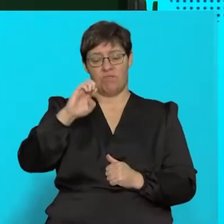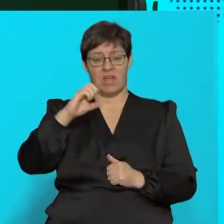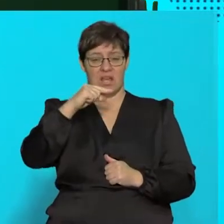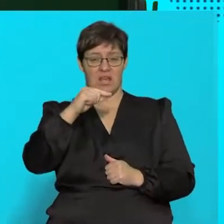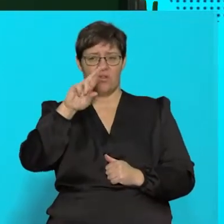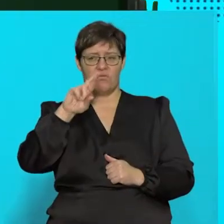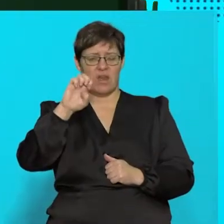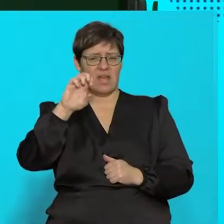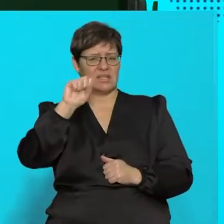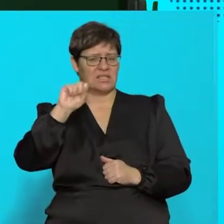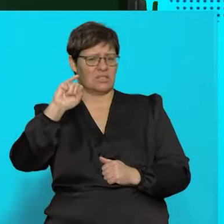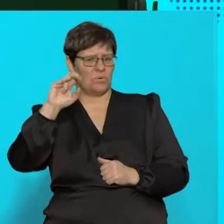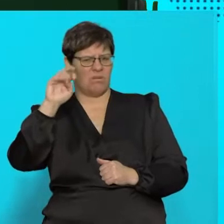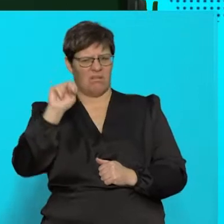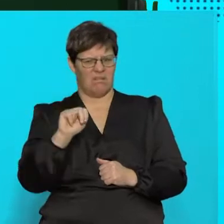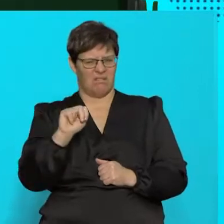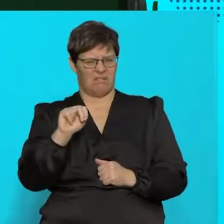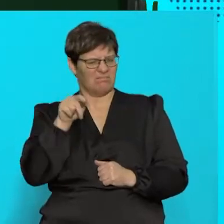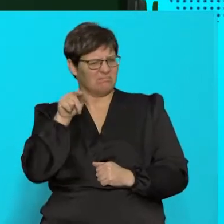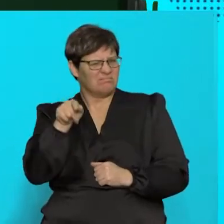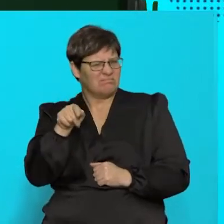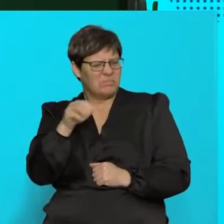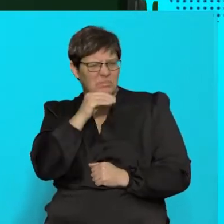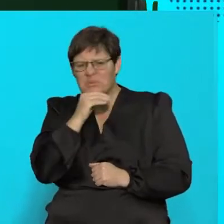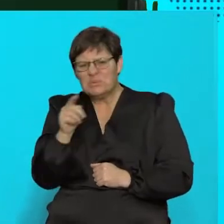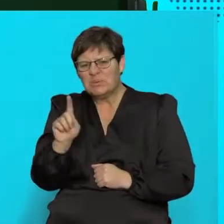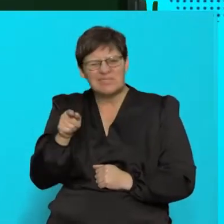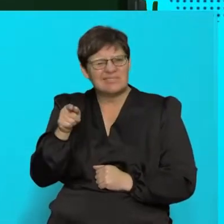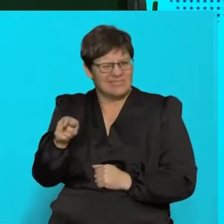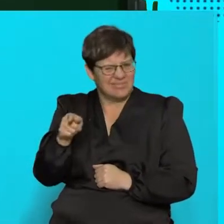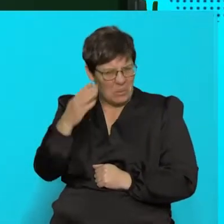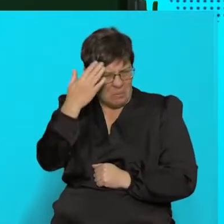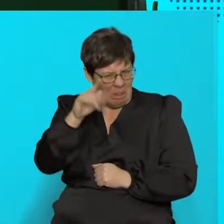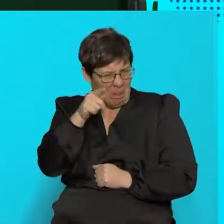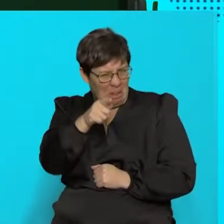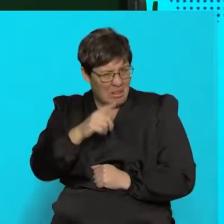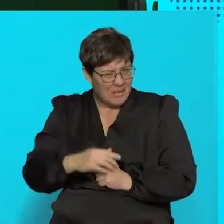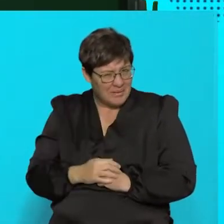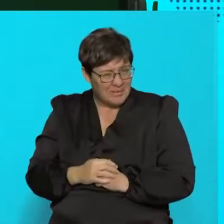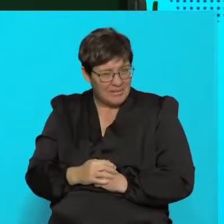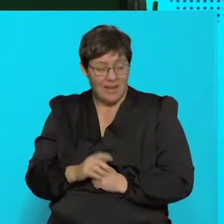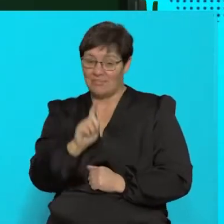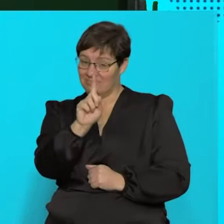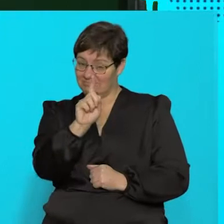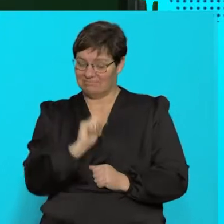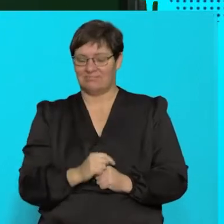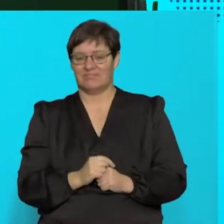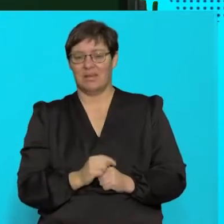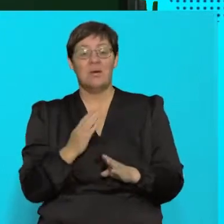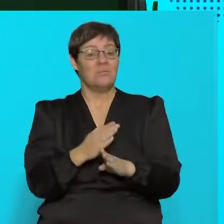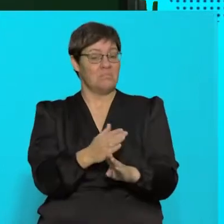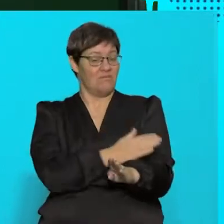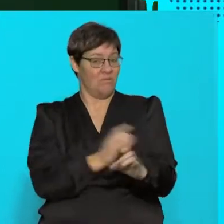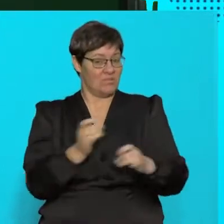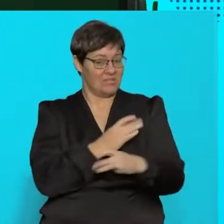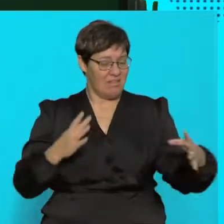a regression. Okay. What does regression entails? Do you know? Do you have any idea what it entails? Okay. But before we